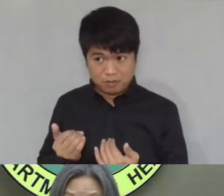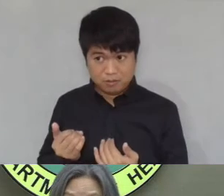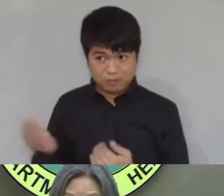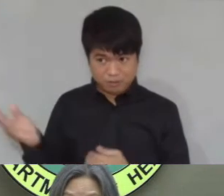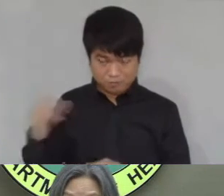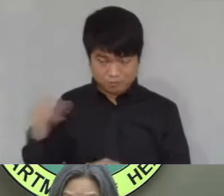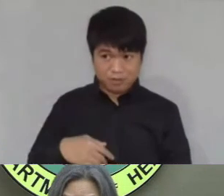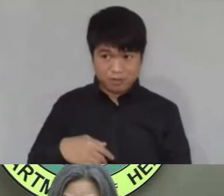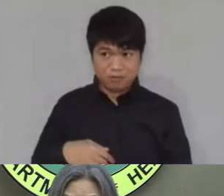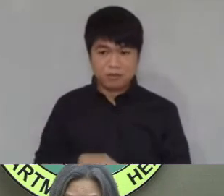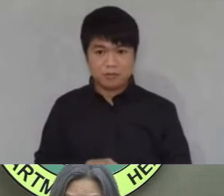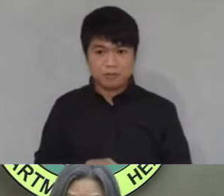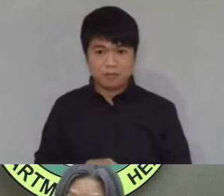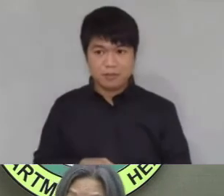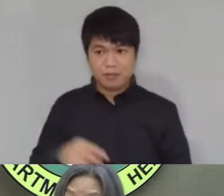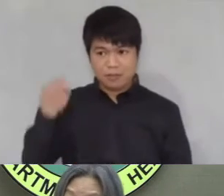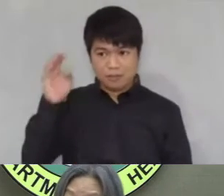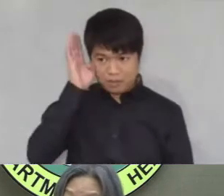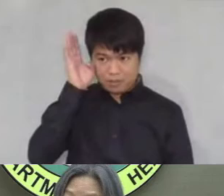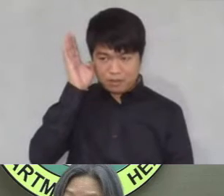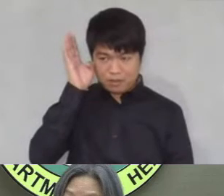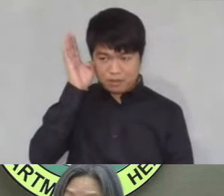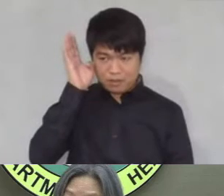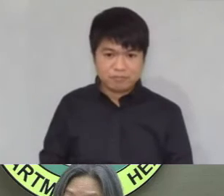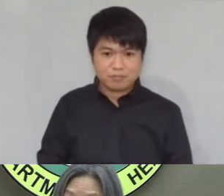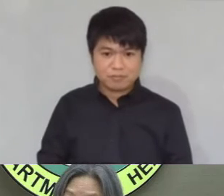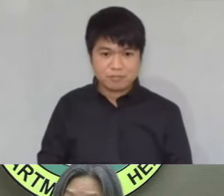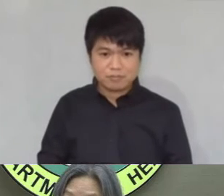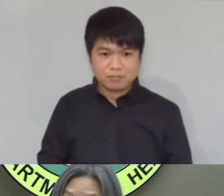Can he come on board? Dr. Nem?